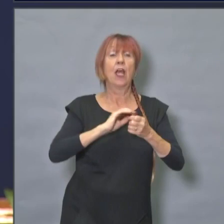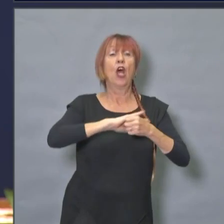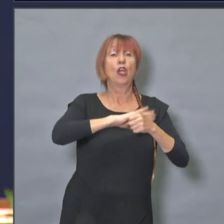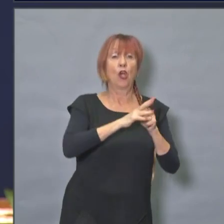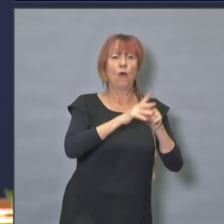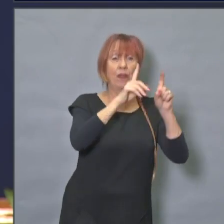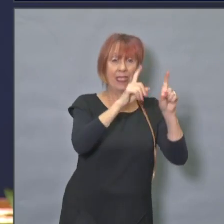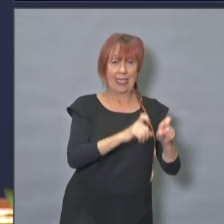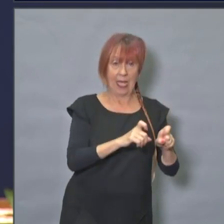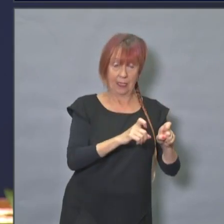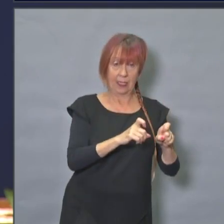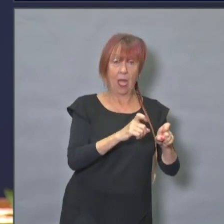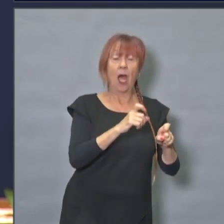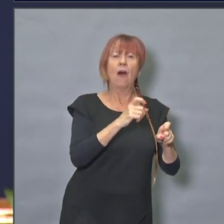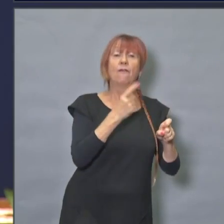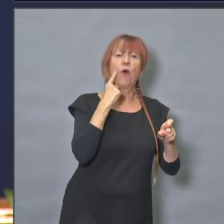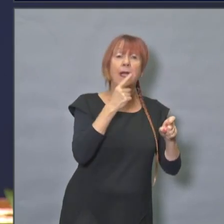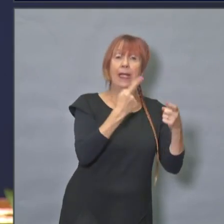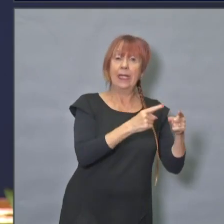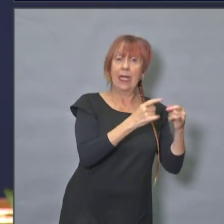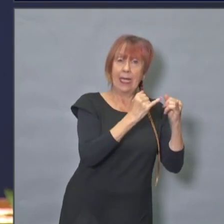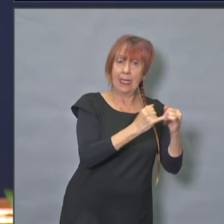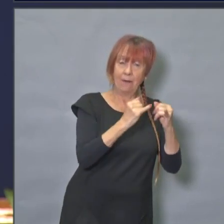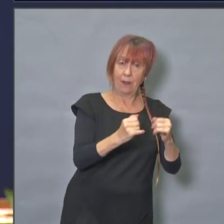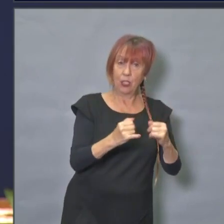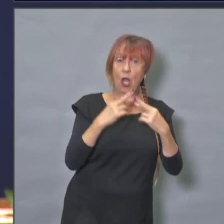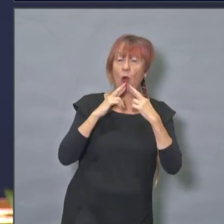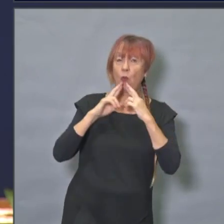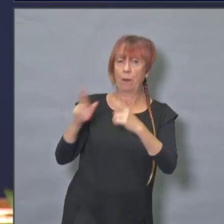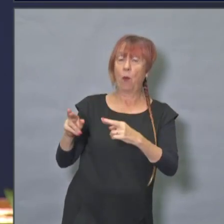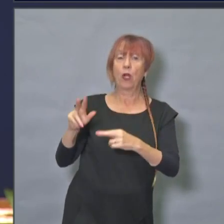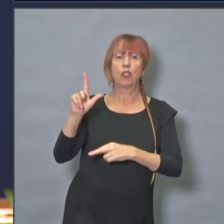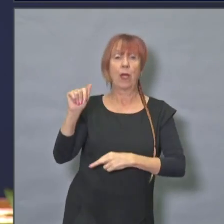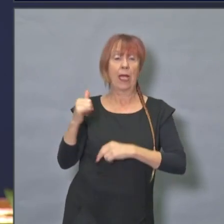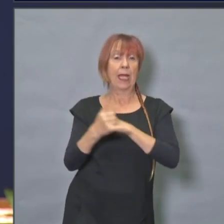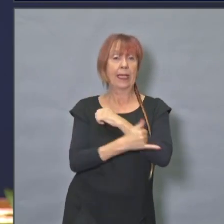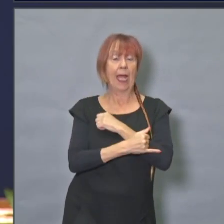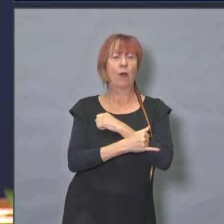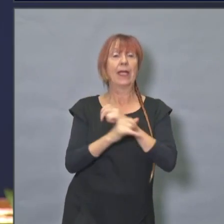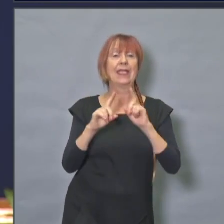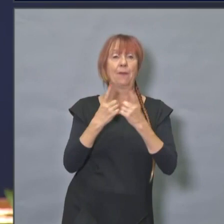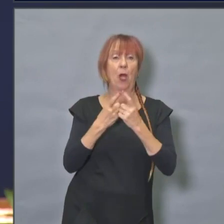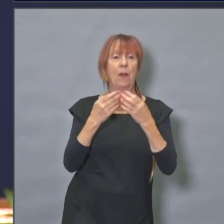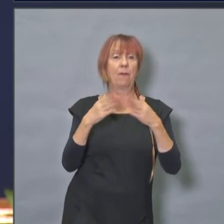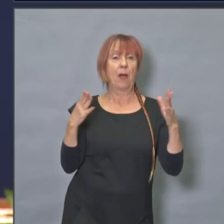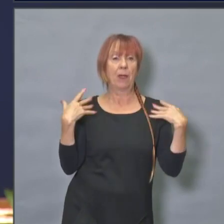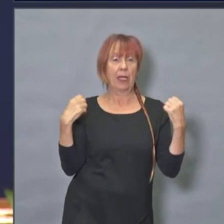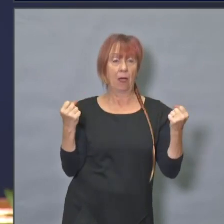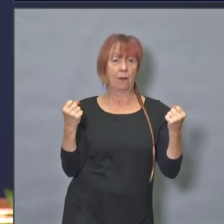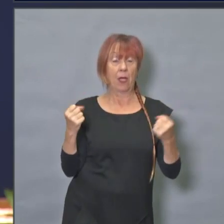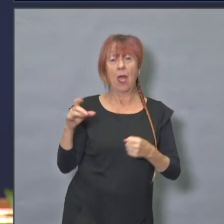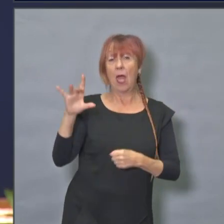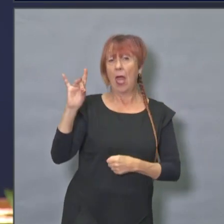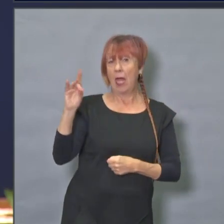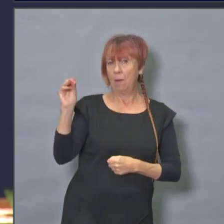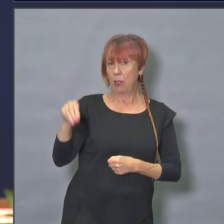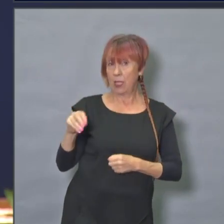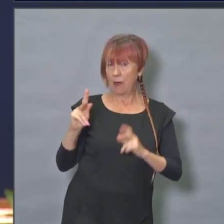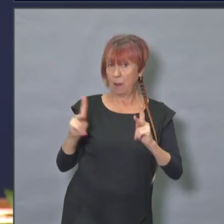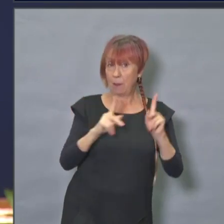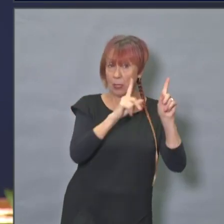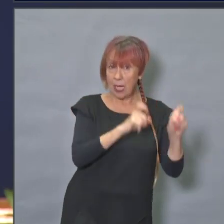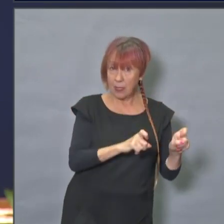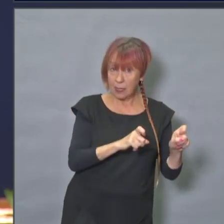for individuals have been reported to the LA County Department of Public Health, and 8% of people who were tested